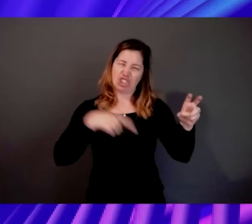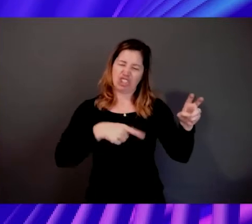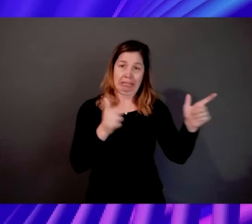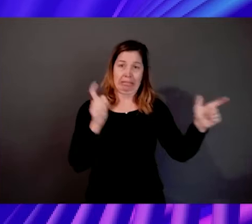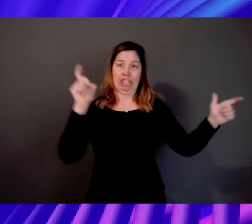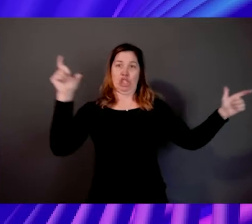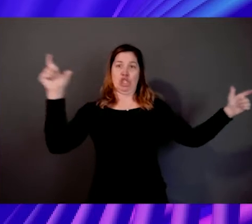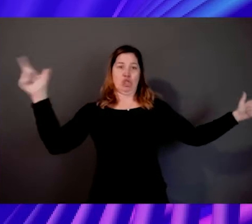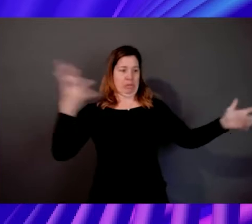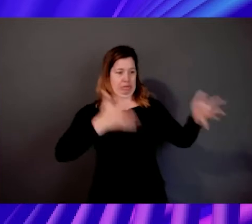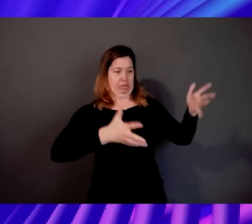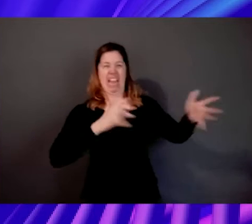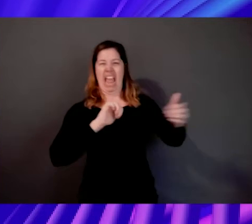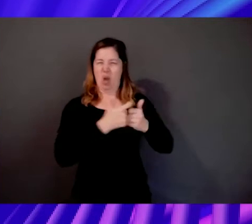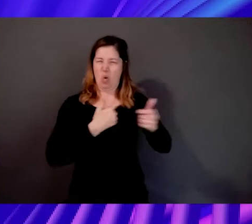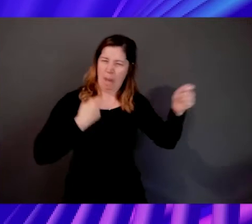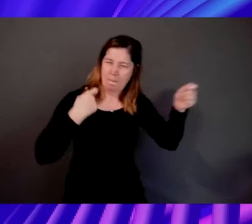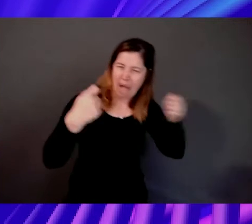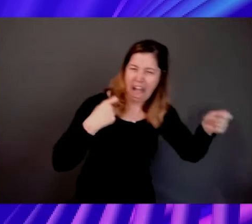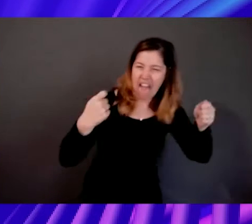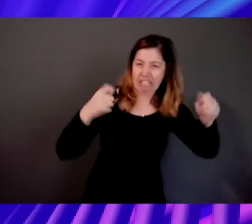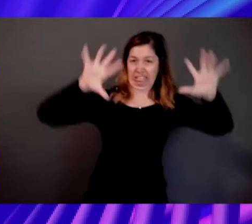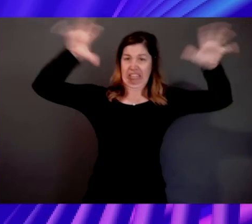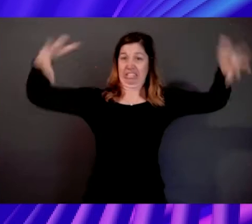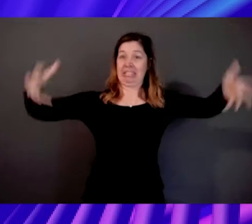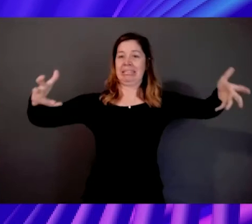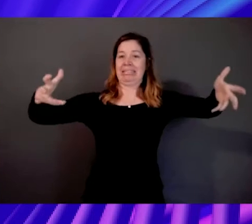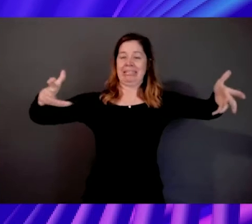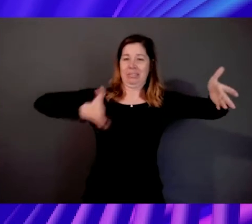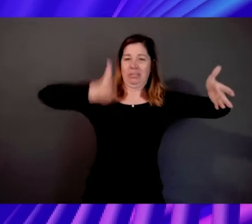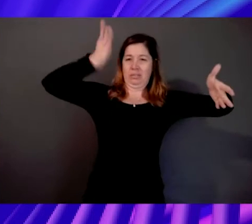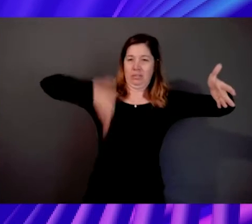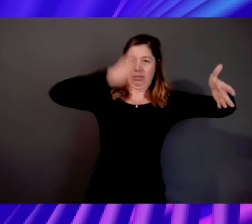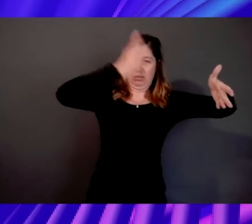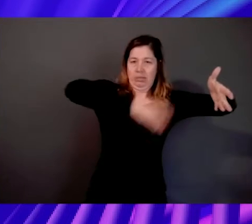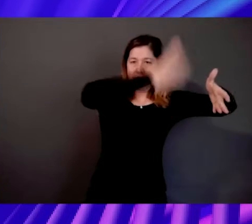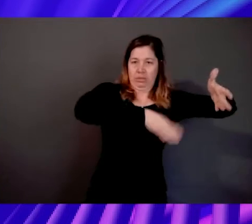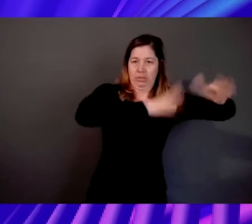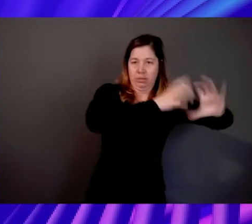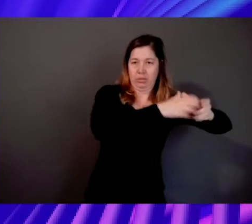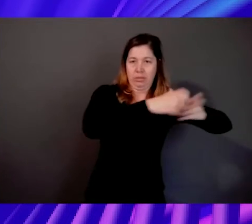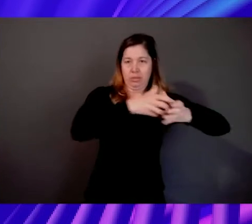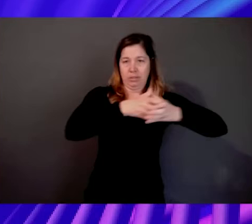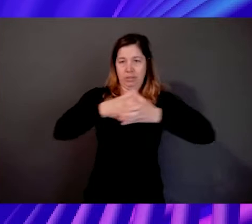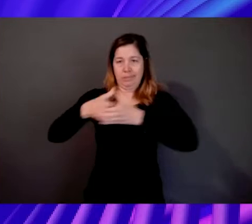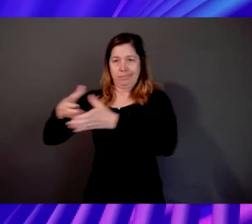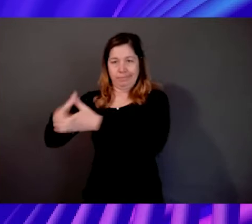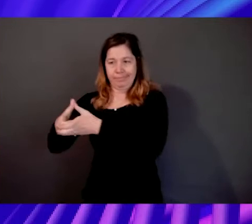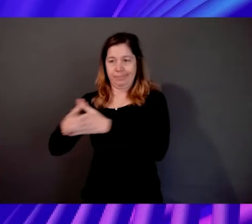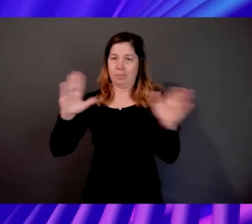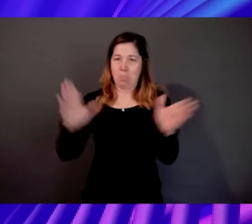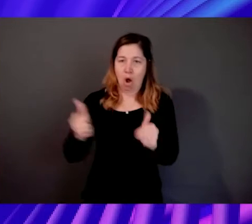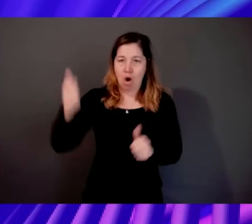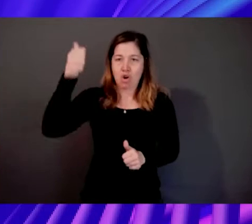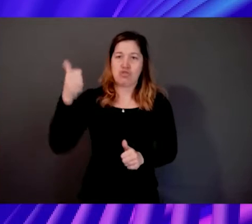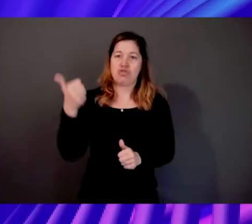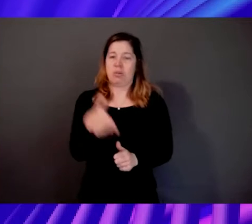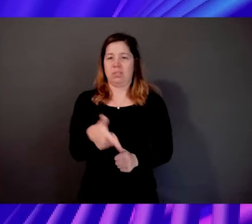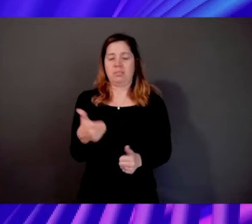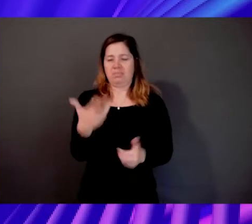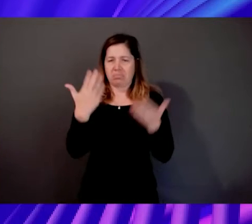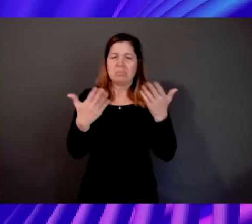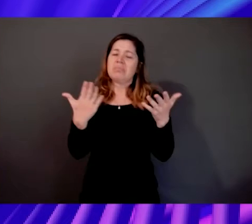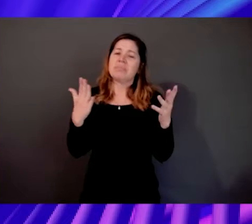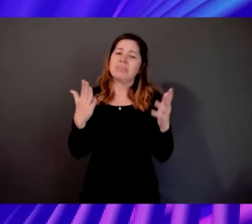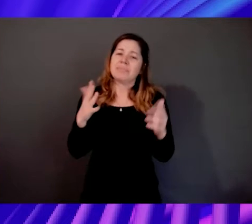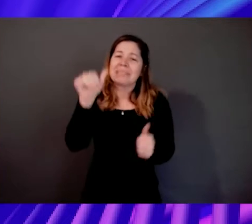monolithic application into smaller chunks. So when you look at the application, it's like it has maybe like 10 features built into it, right? So each of those features can